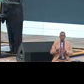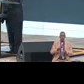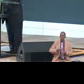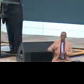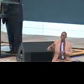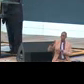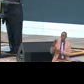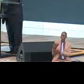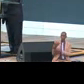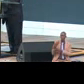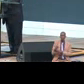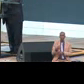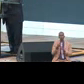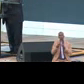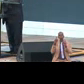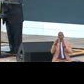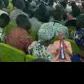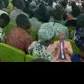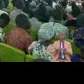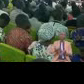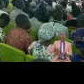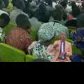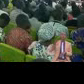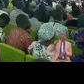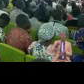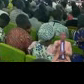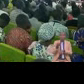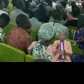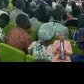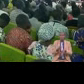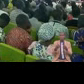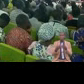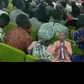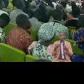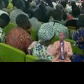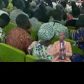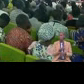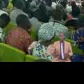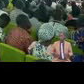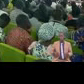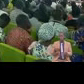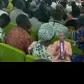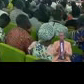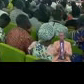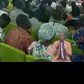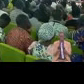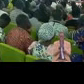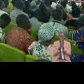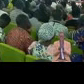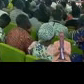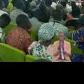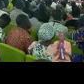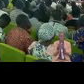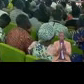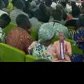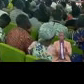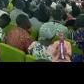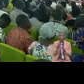high. You know, anytime you come before the Lord and anytime you pray, what you